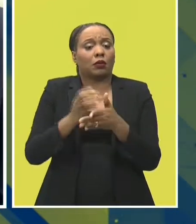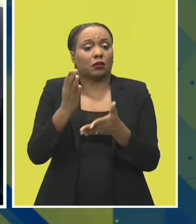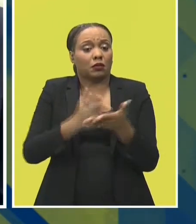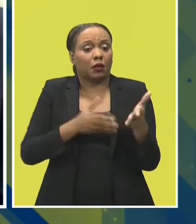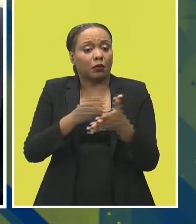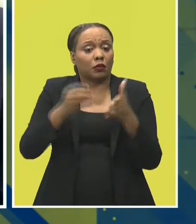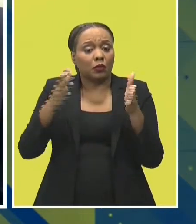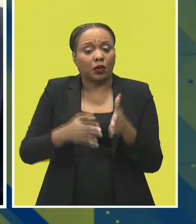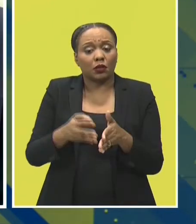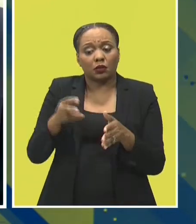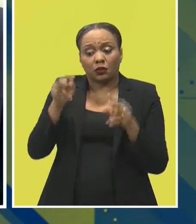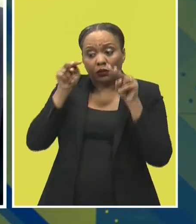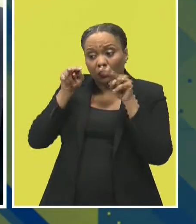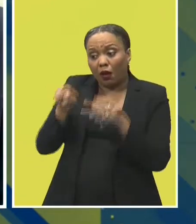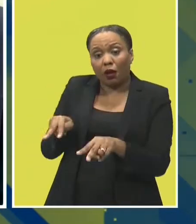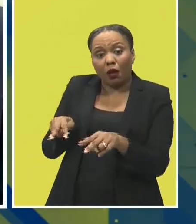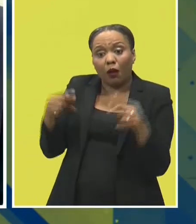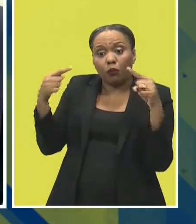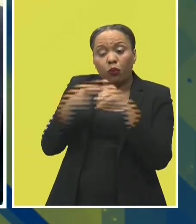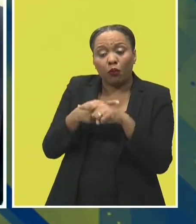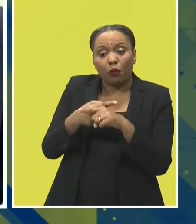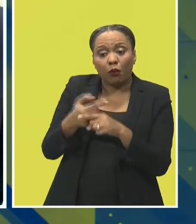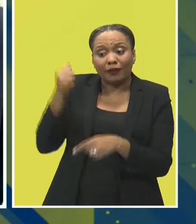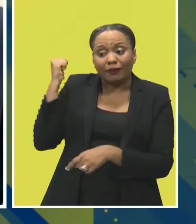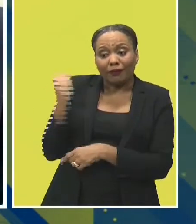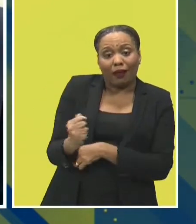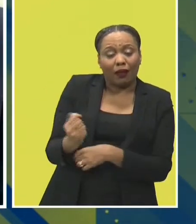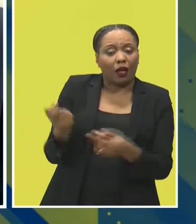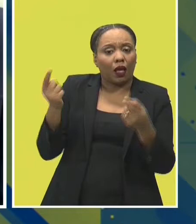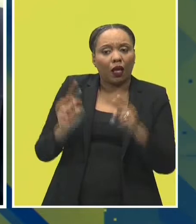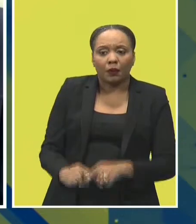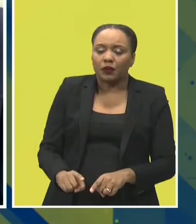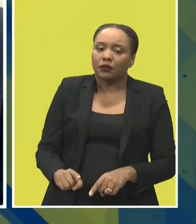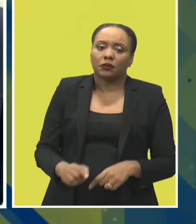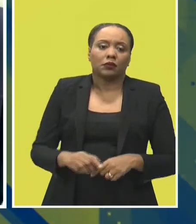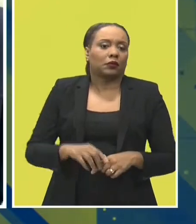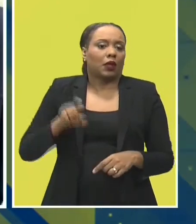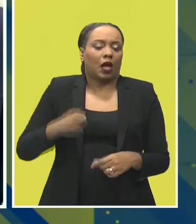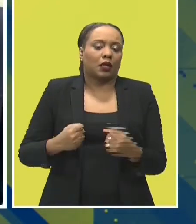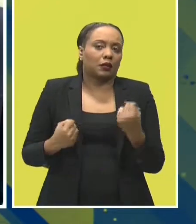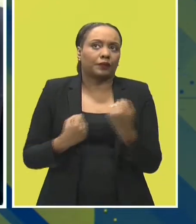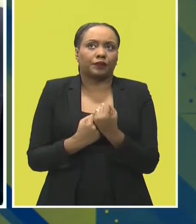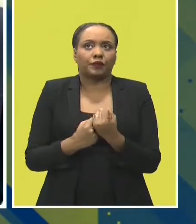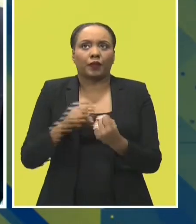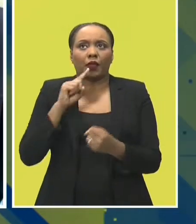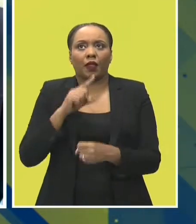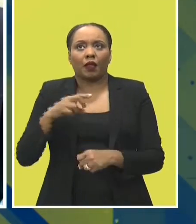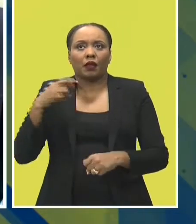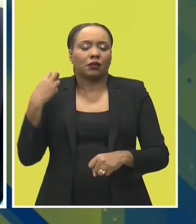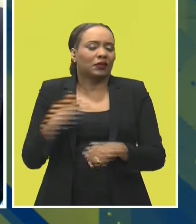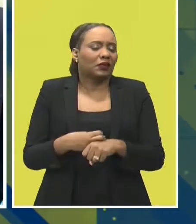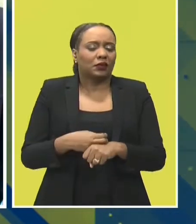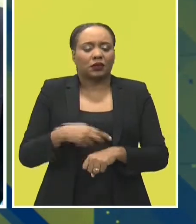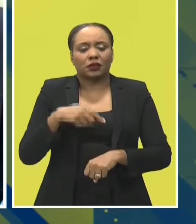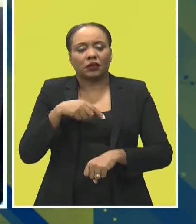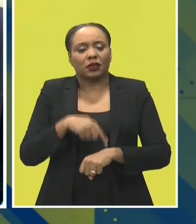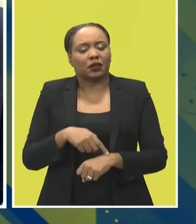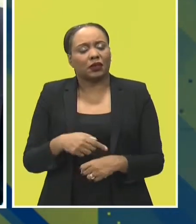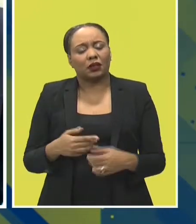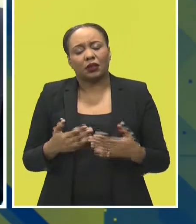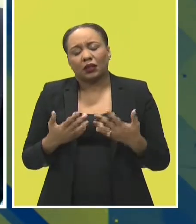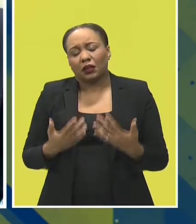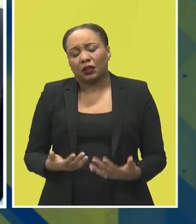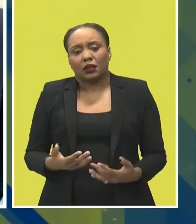well at the school. This is a very difficult time, not just for